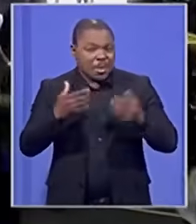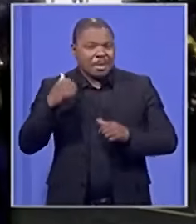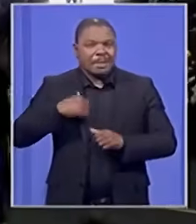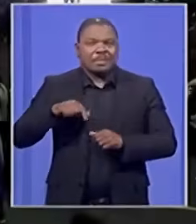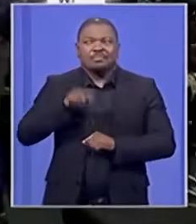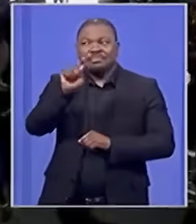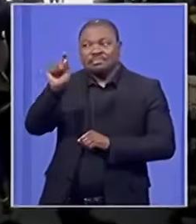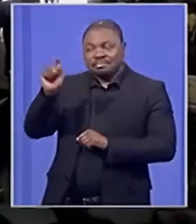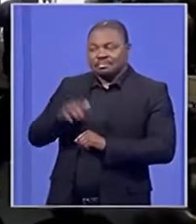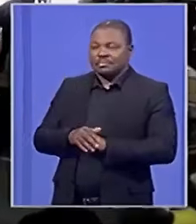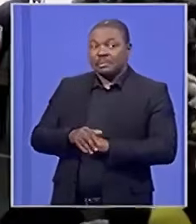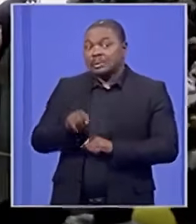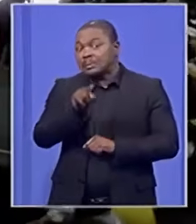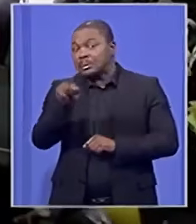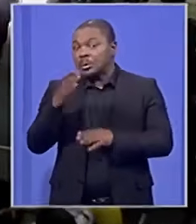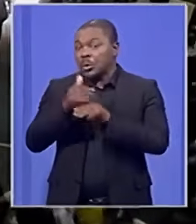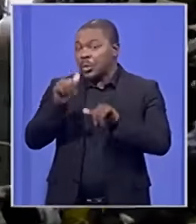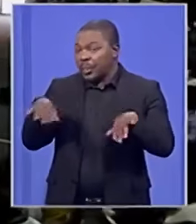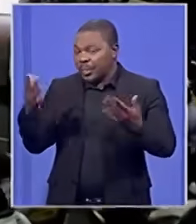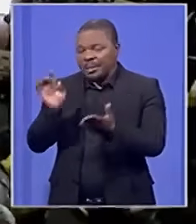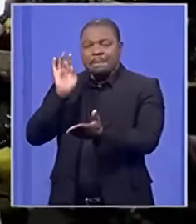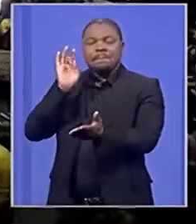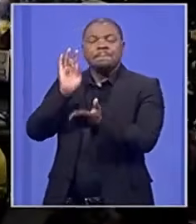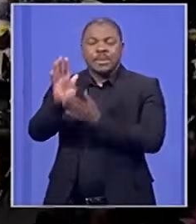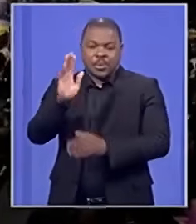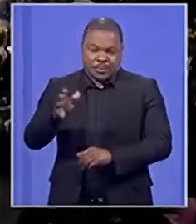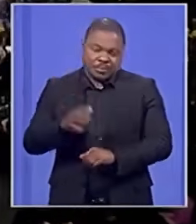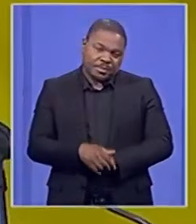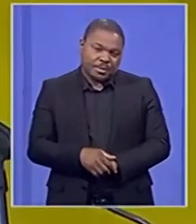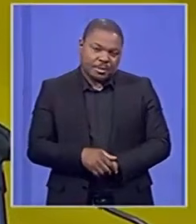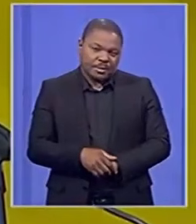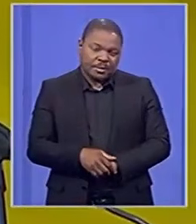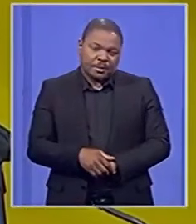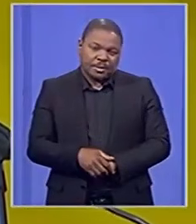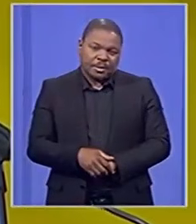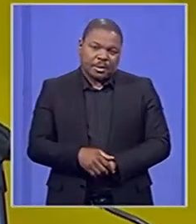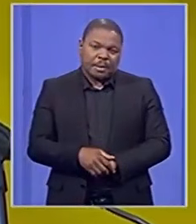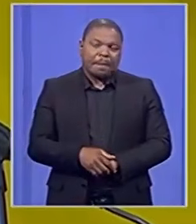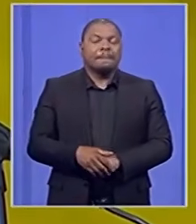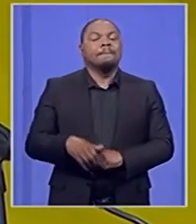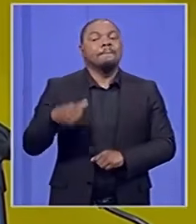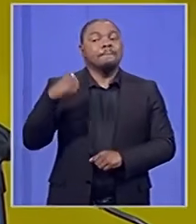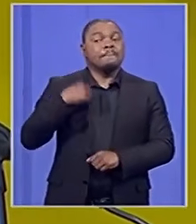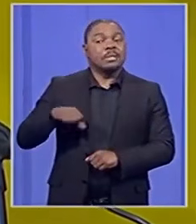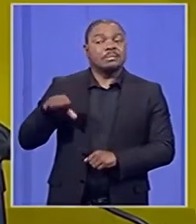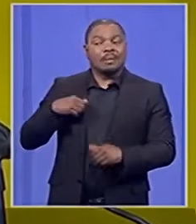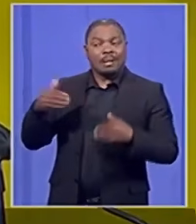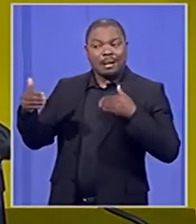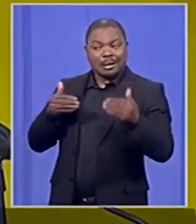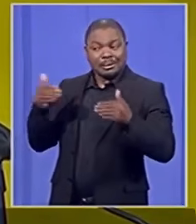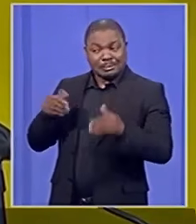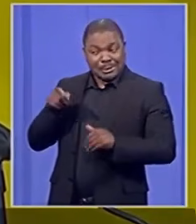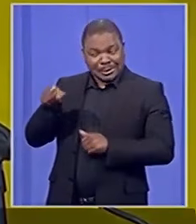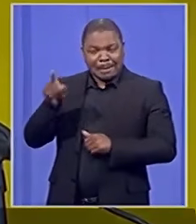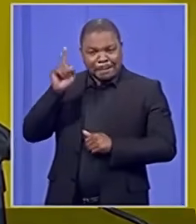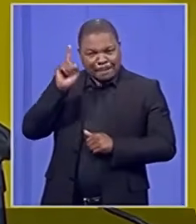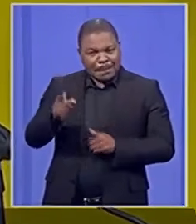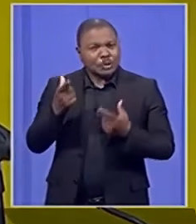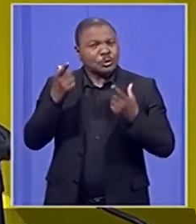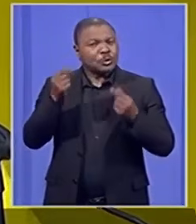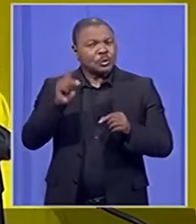Bao ba sa etse mosebetsi ba tla hatiswa koseng. The municipal administration must be able to appoint